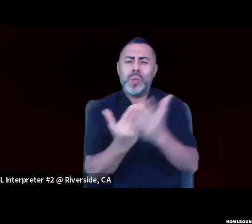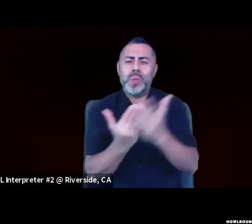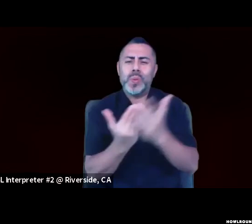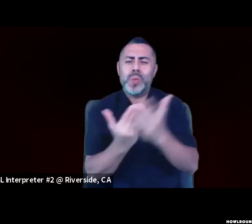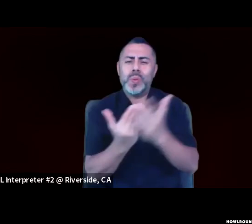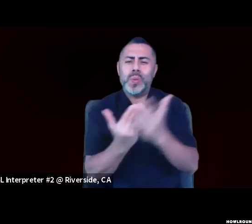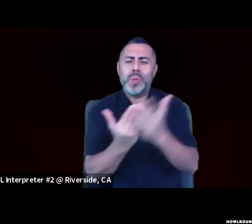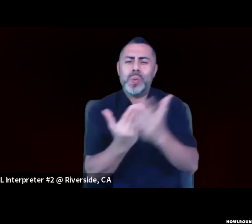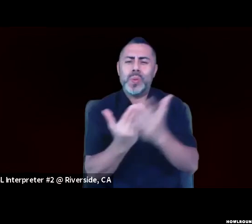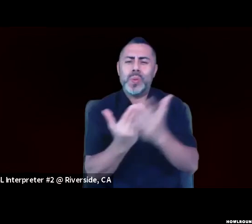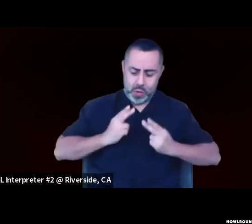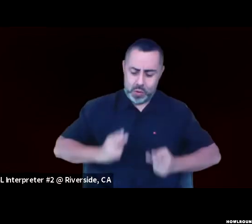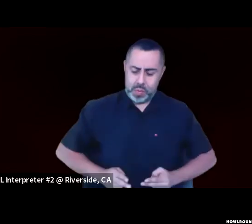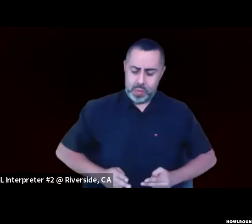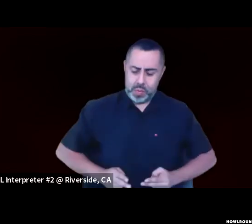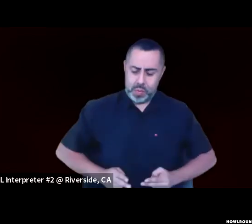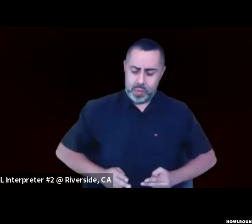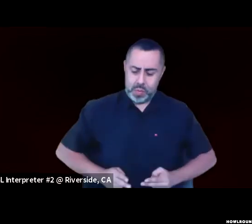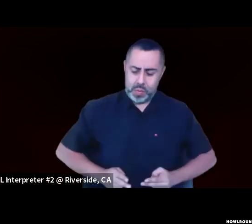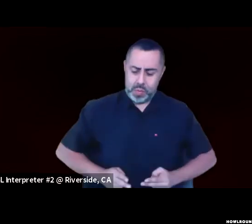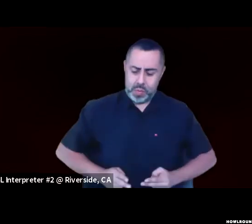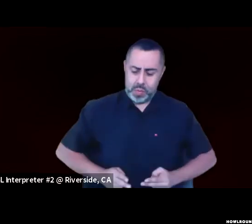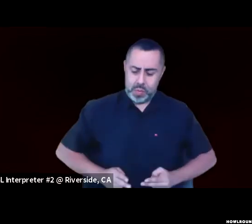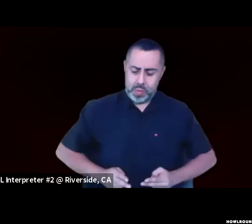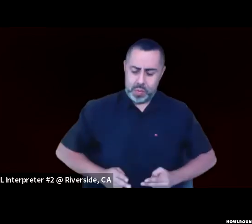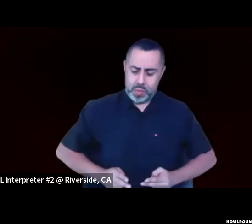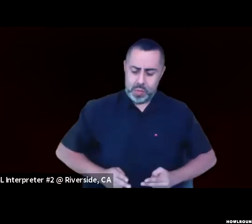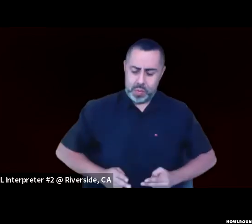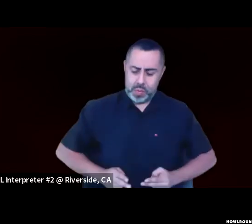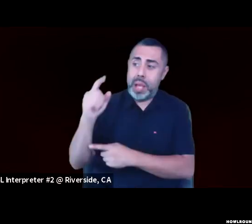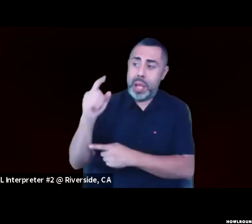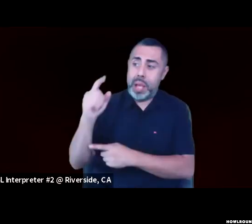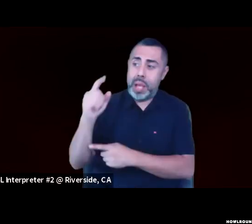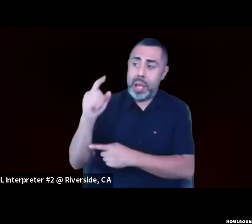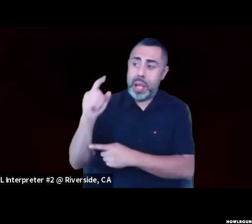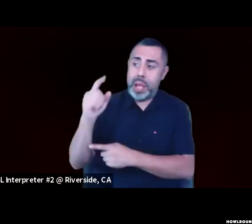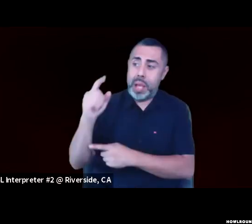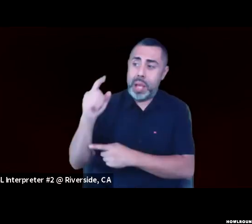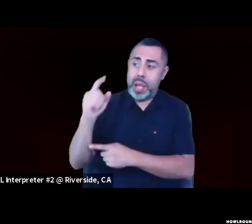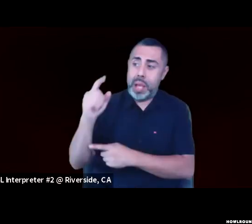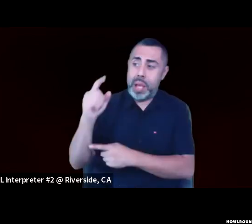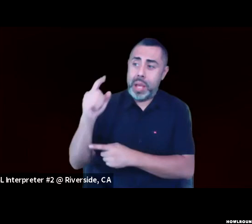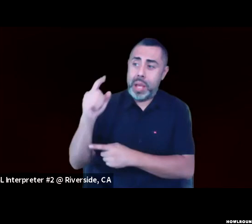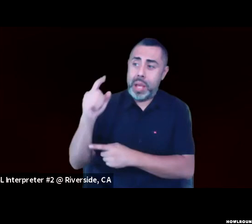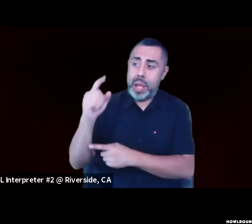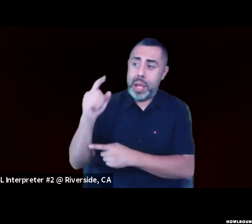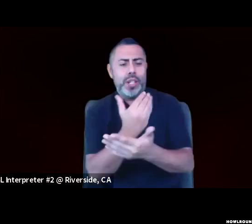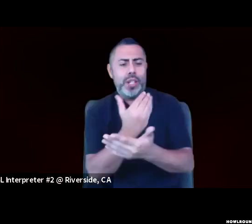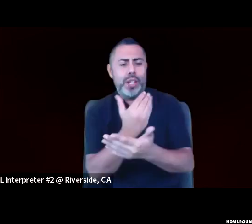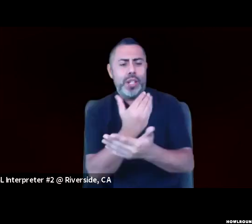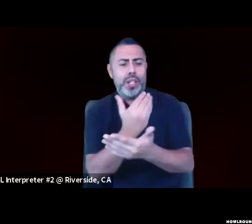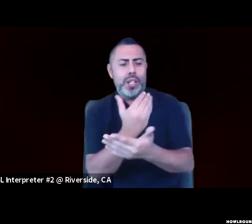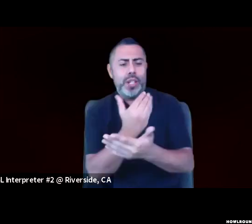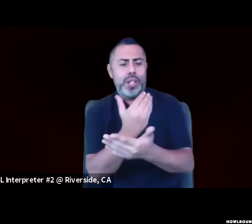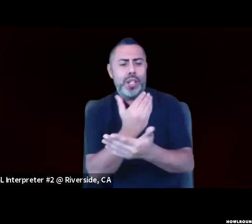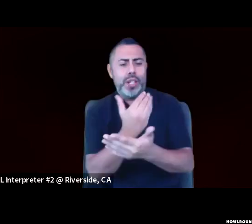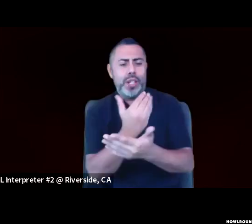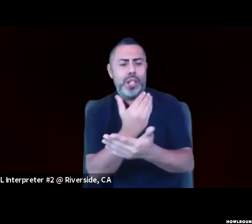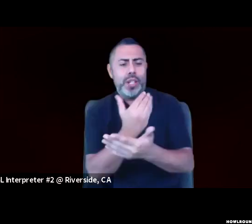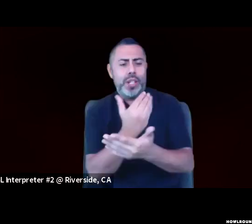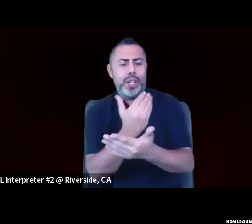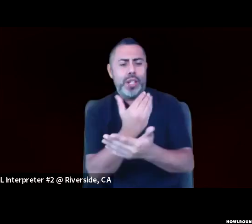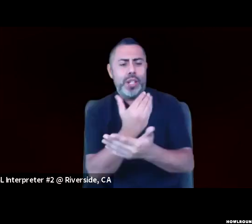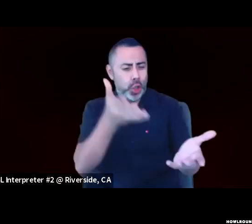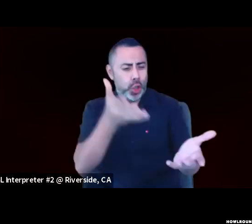alternatives for futures when we are in such desperate need of hope and reflection and momentum.